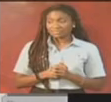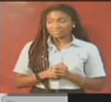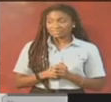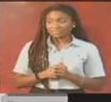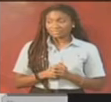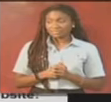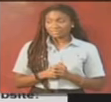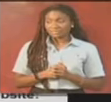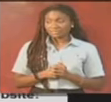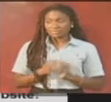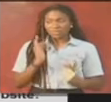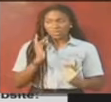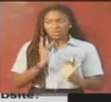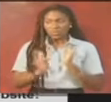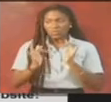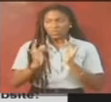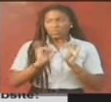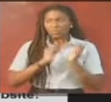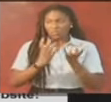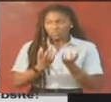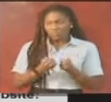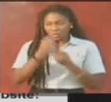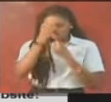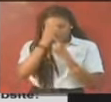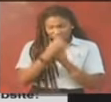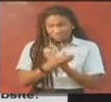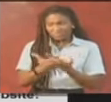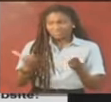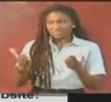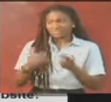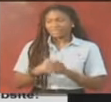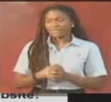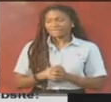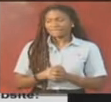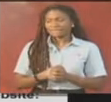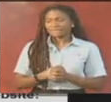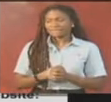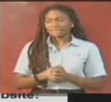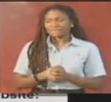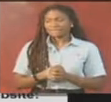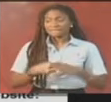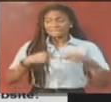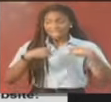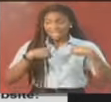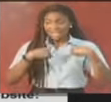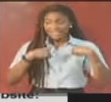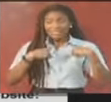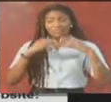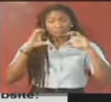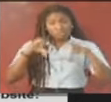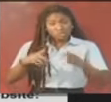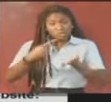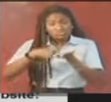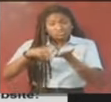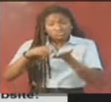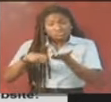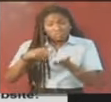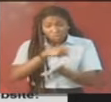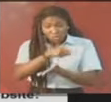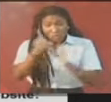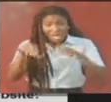will quickly mention again that we do have a GIS-based COVID-19 dashboard, which is available for the public to